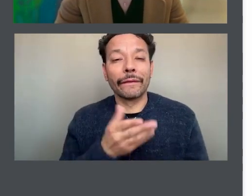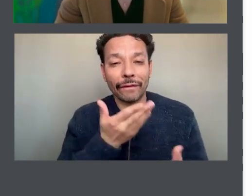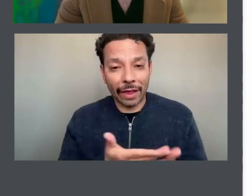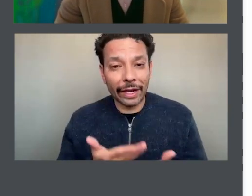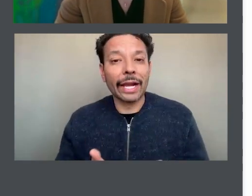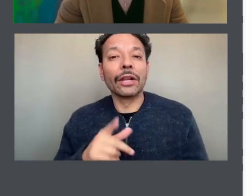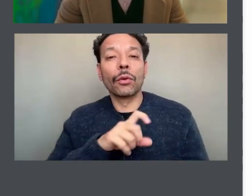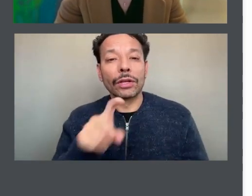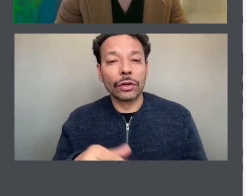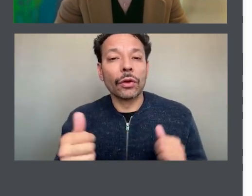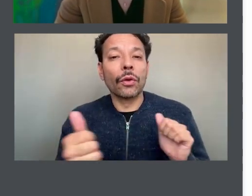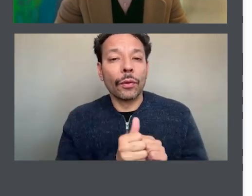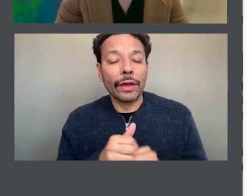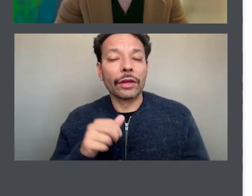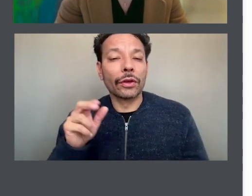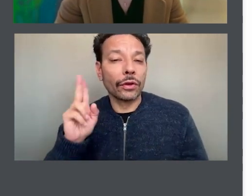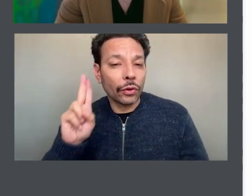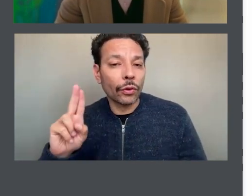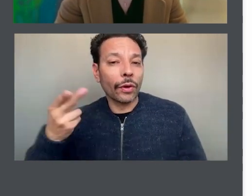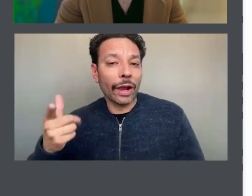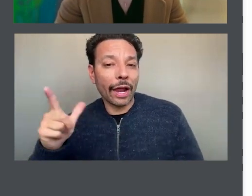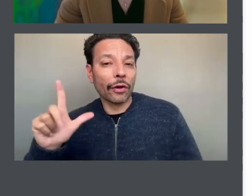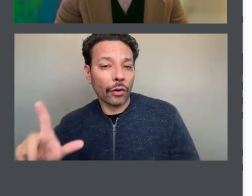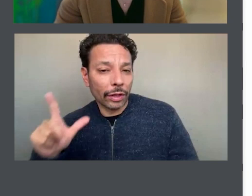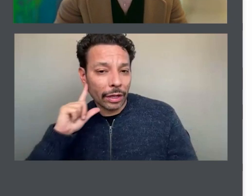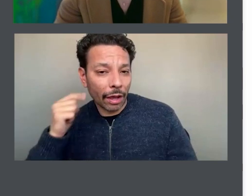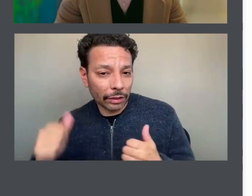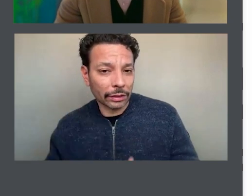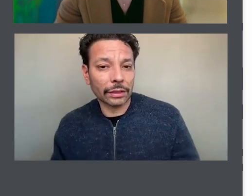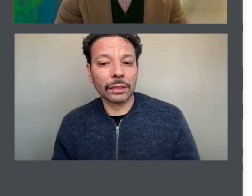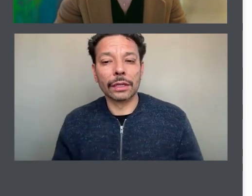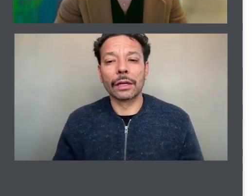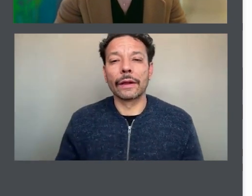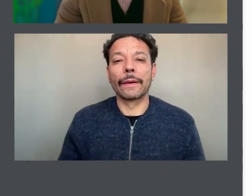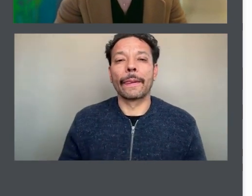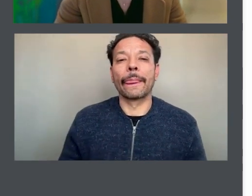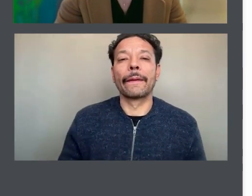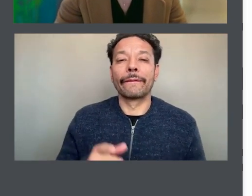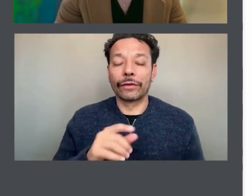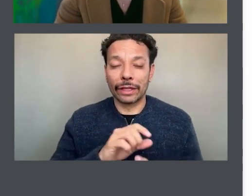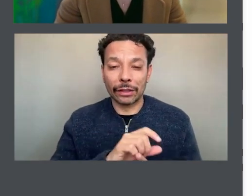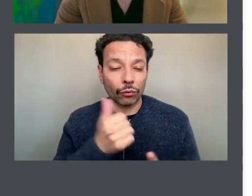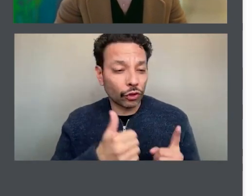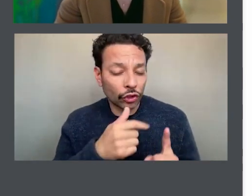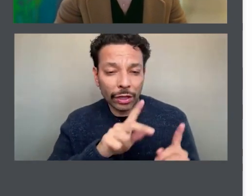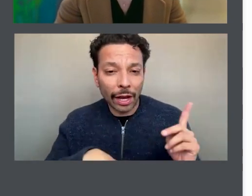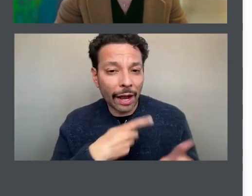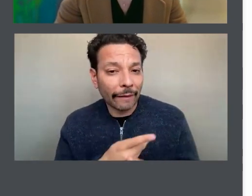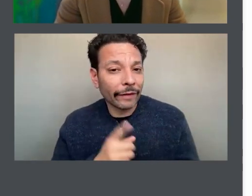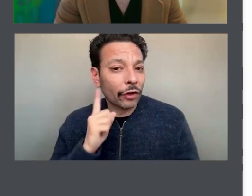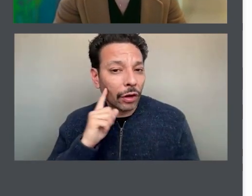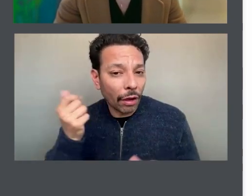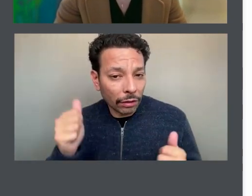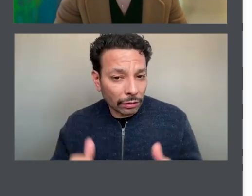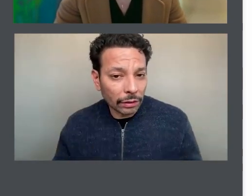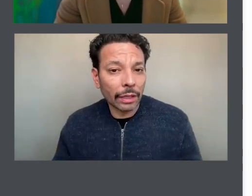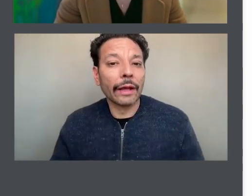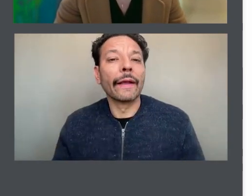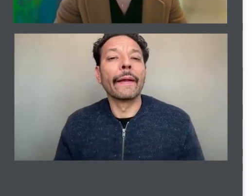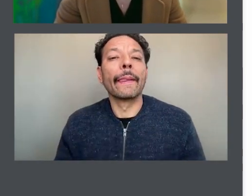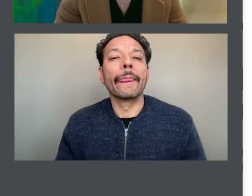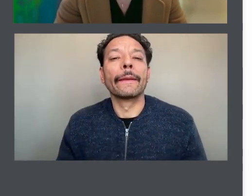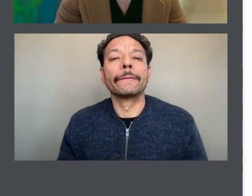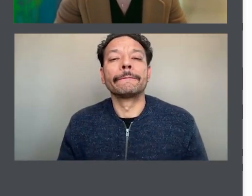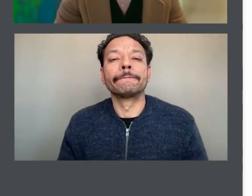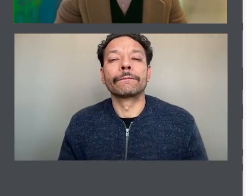validated series of questions with unilateral hearing loss patients. It is very condition-specific to unilateral hearing loss, especially in